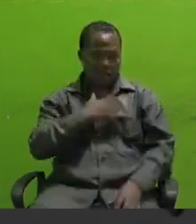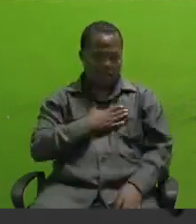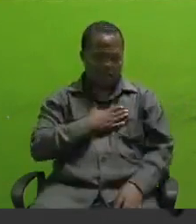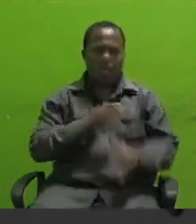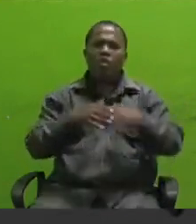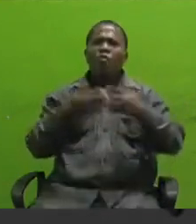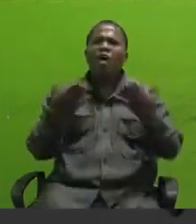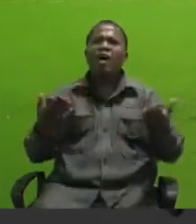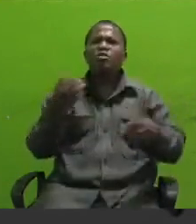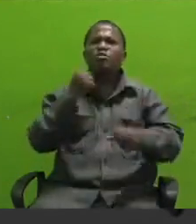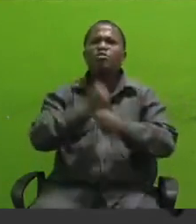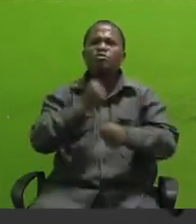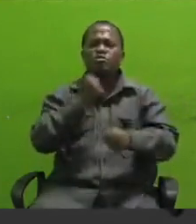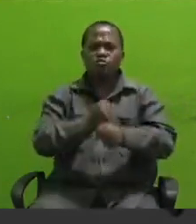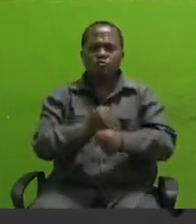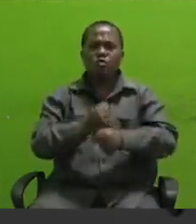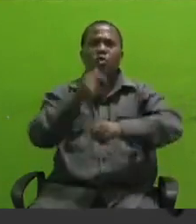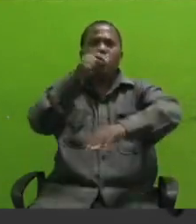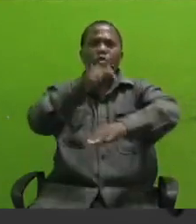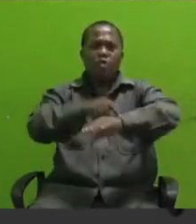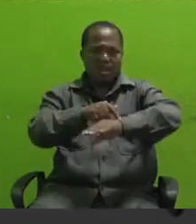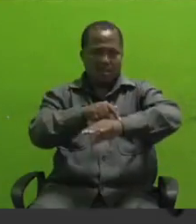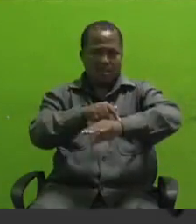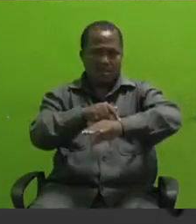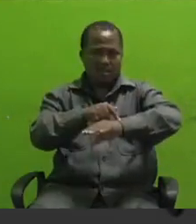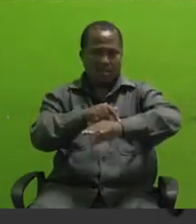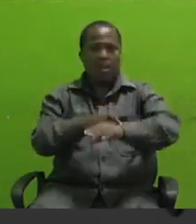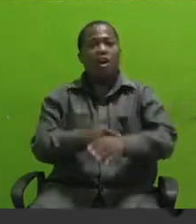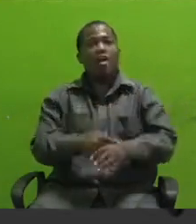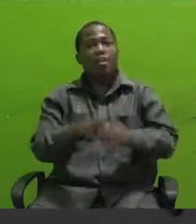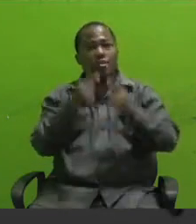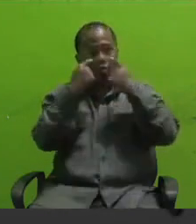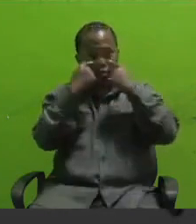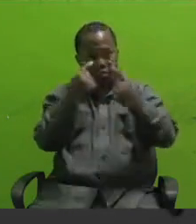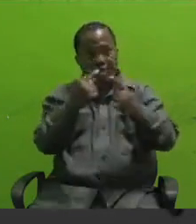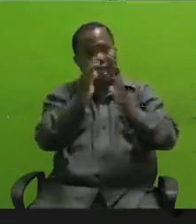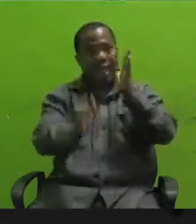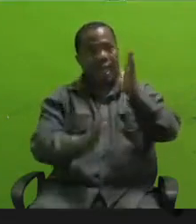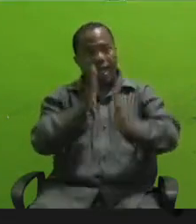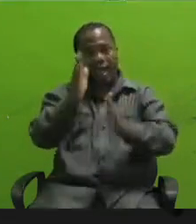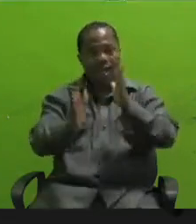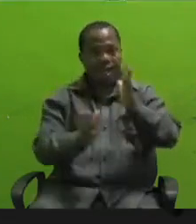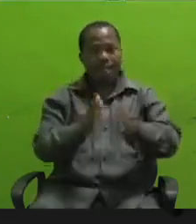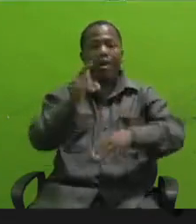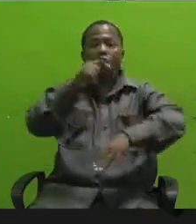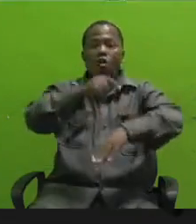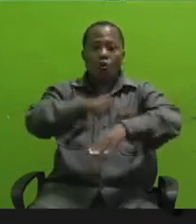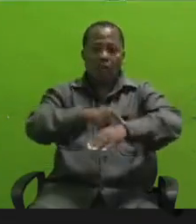do when you find this sign while